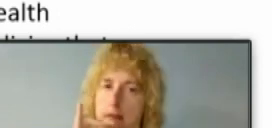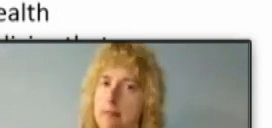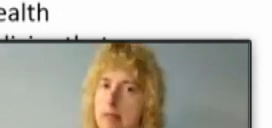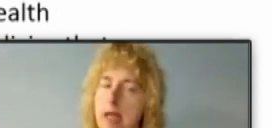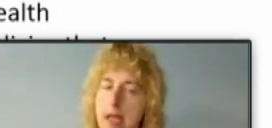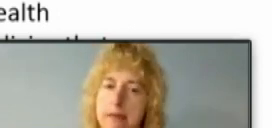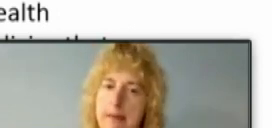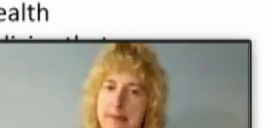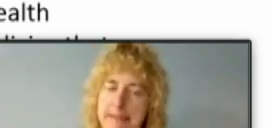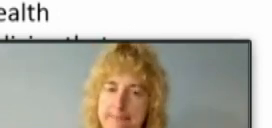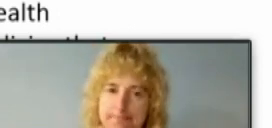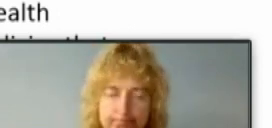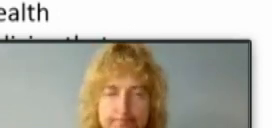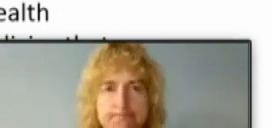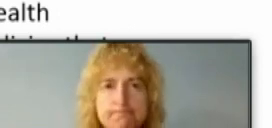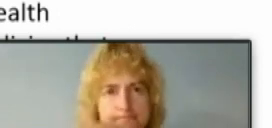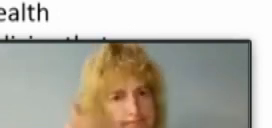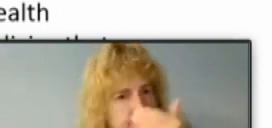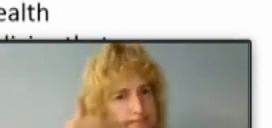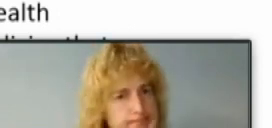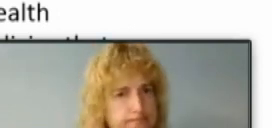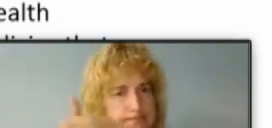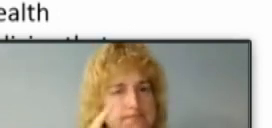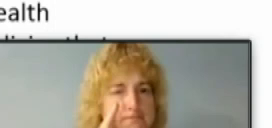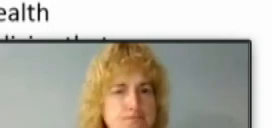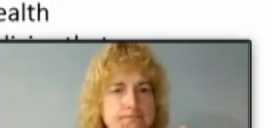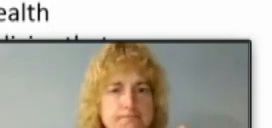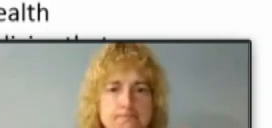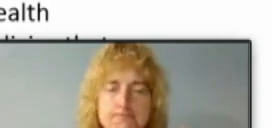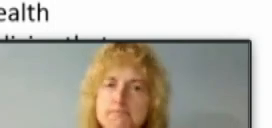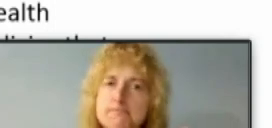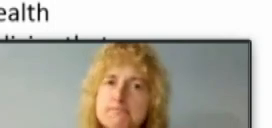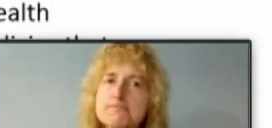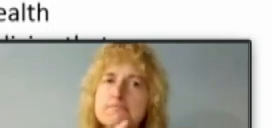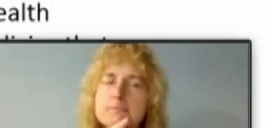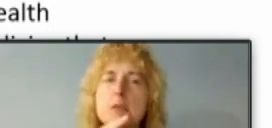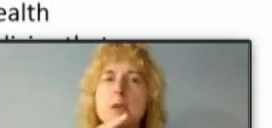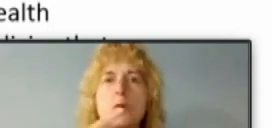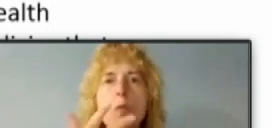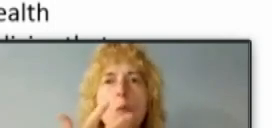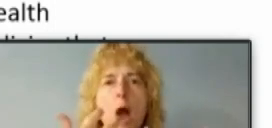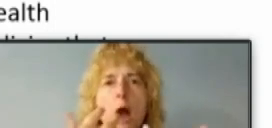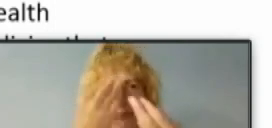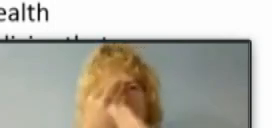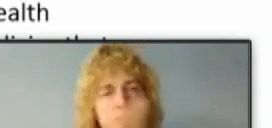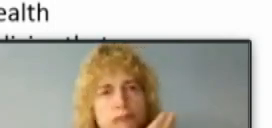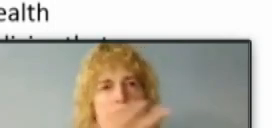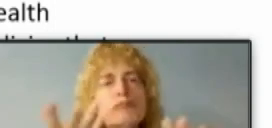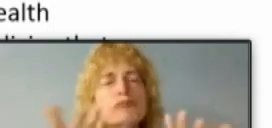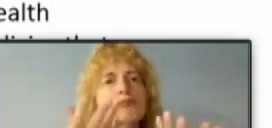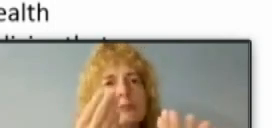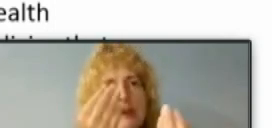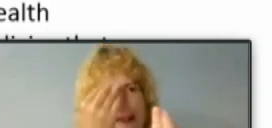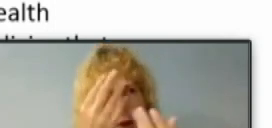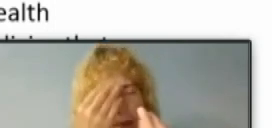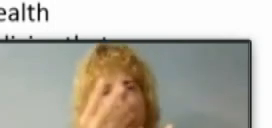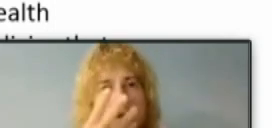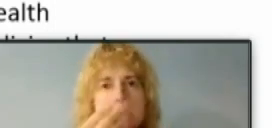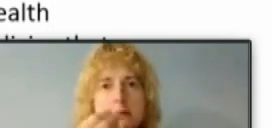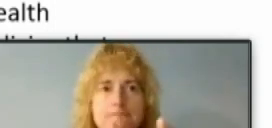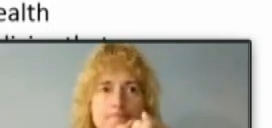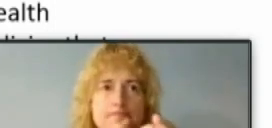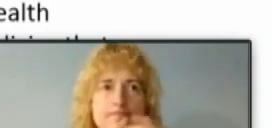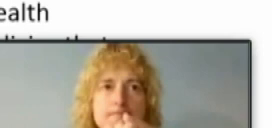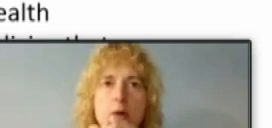been moving forward in not only trying to share information and support work that focuses on the social and